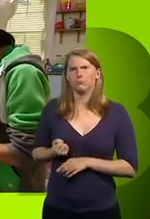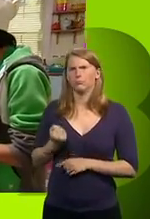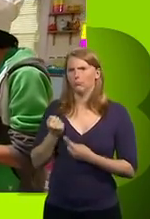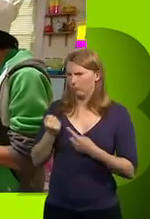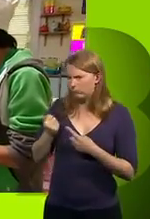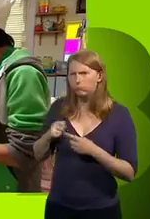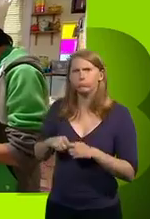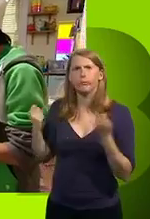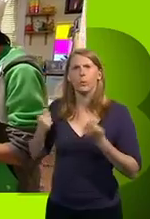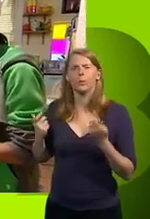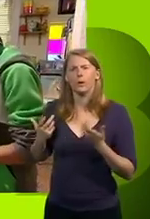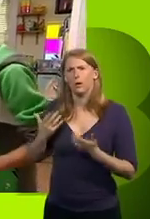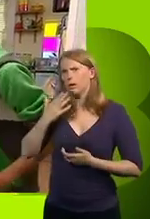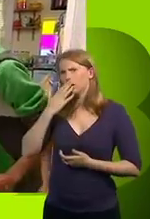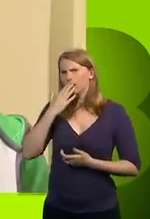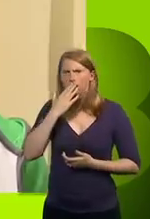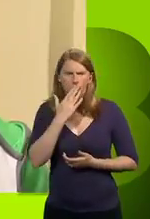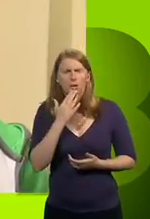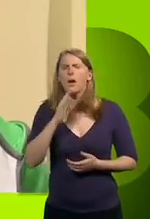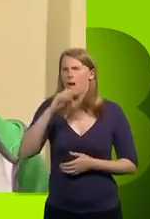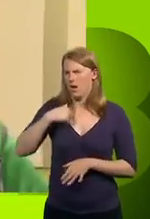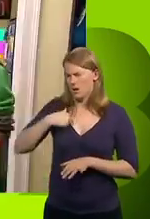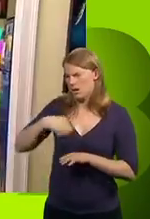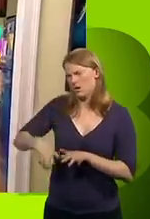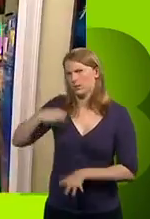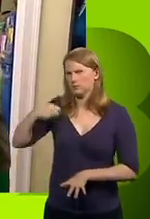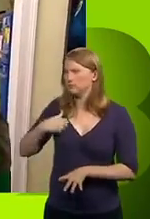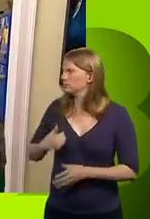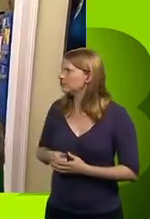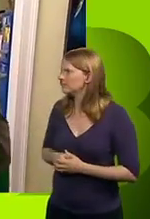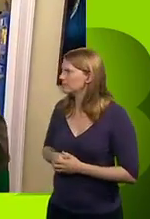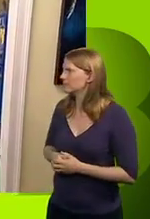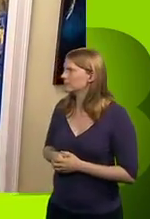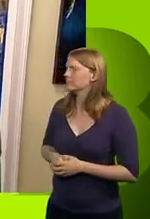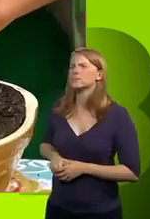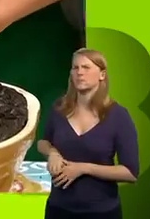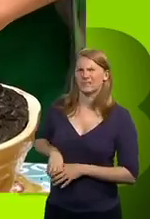Hey, the top of the spoon! Oh, no! I'm going in.